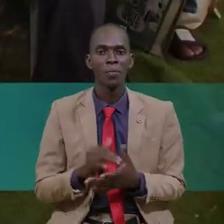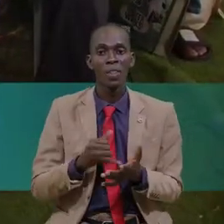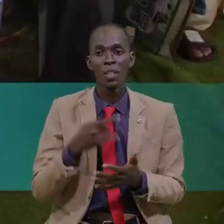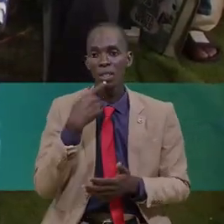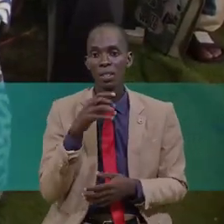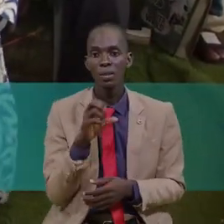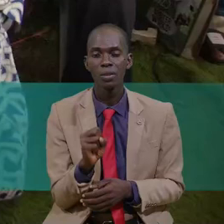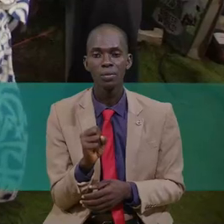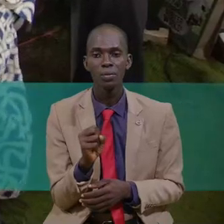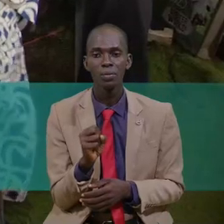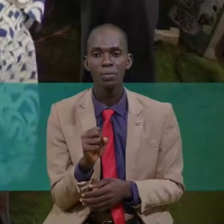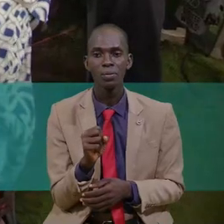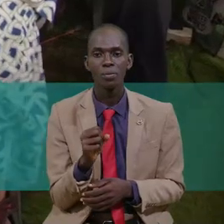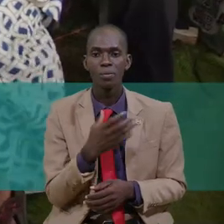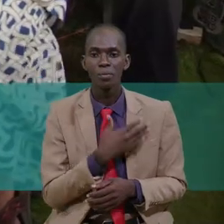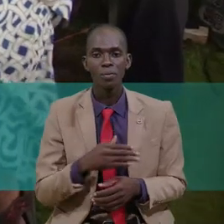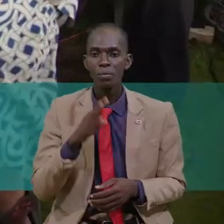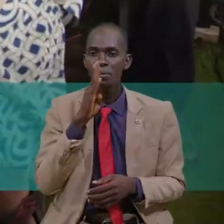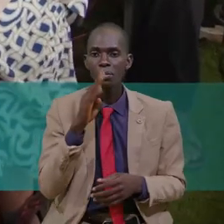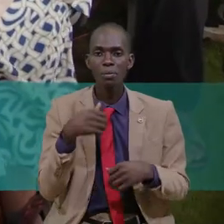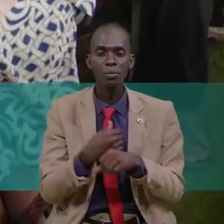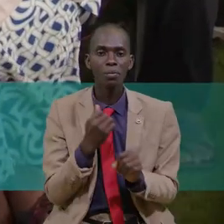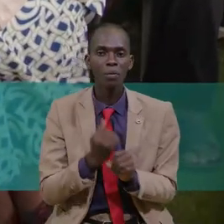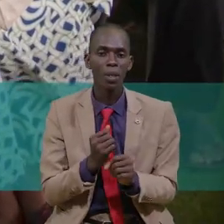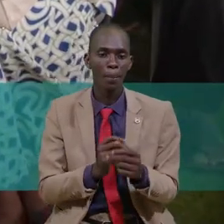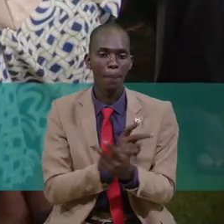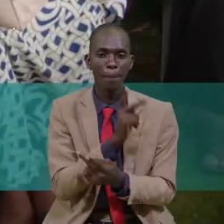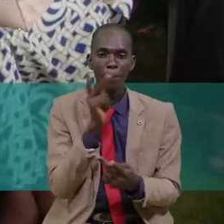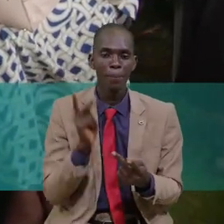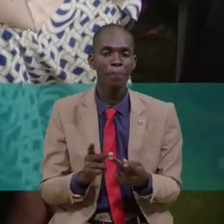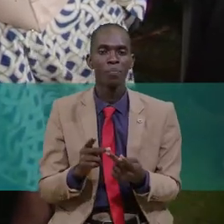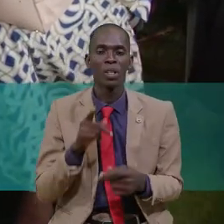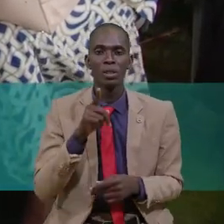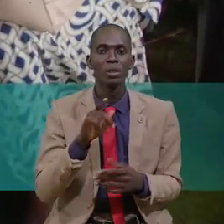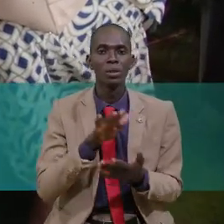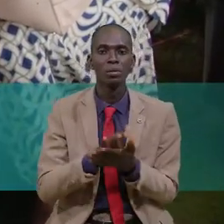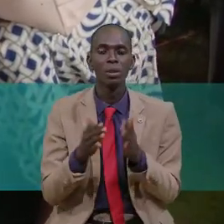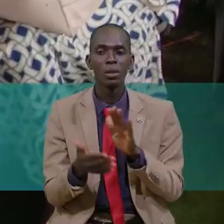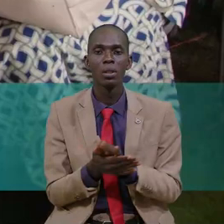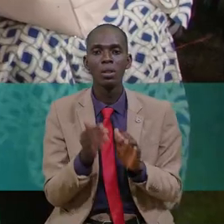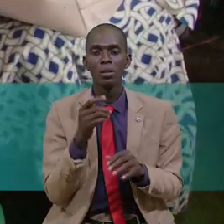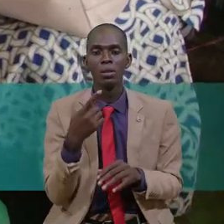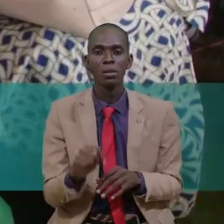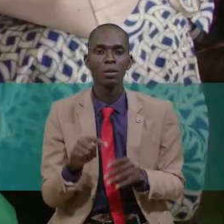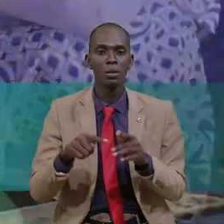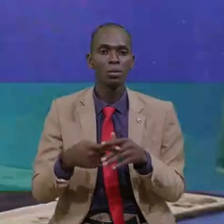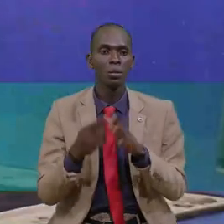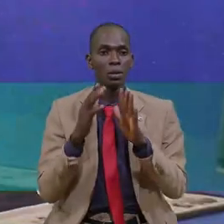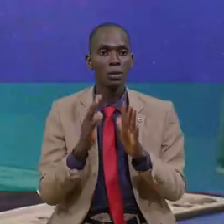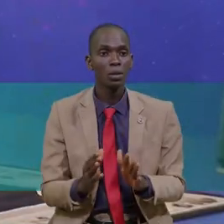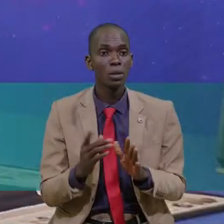verse 9, and being made perfect, he became the author of